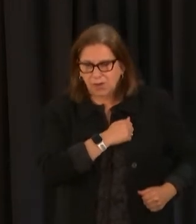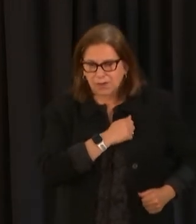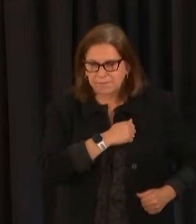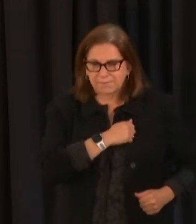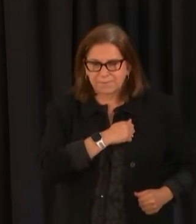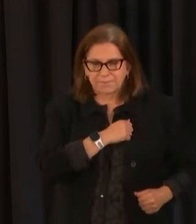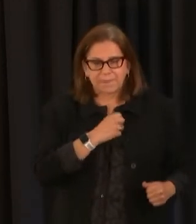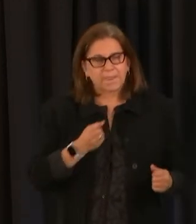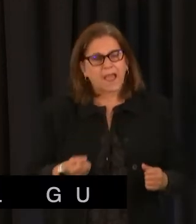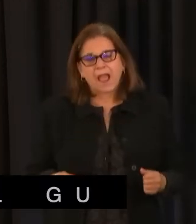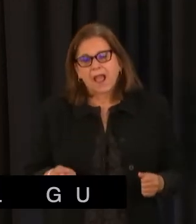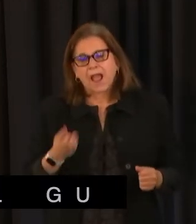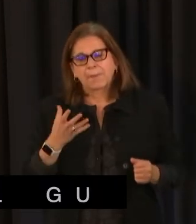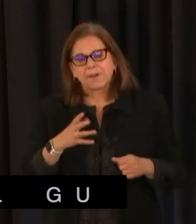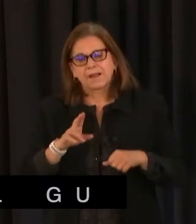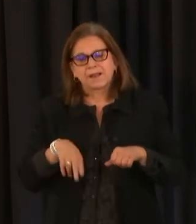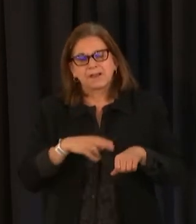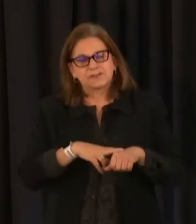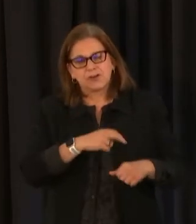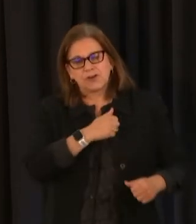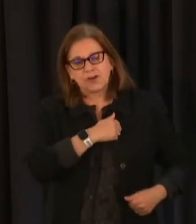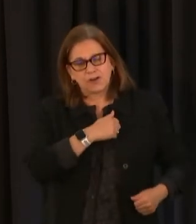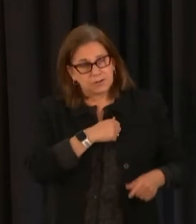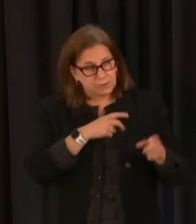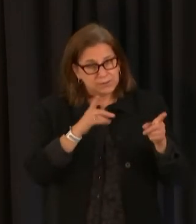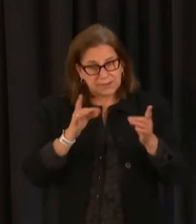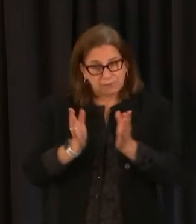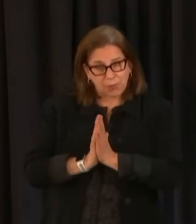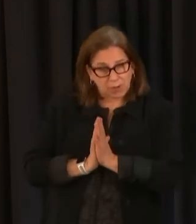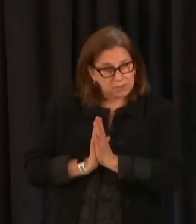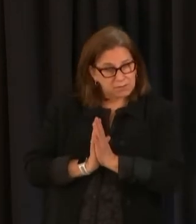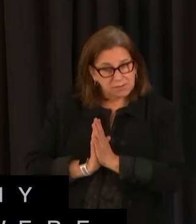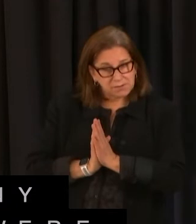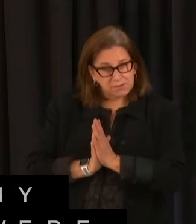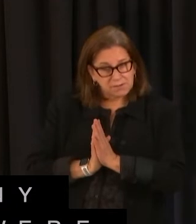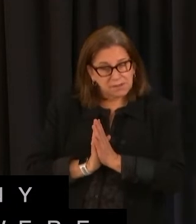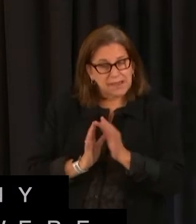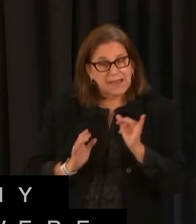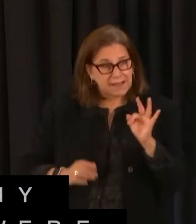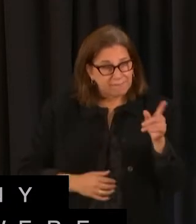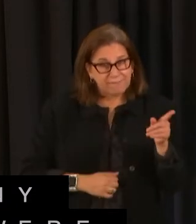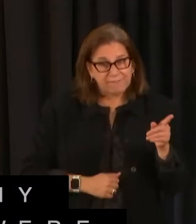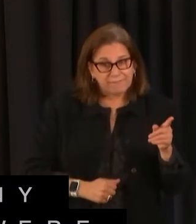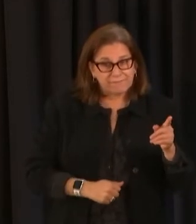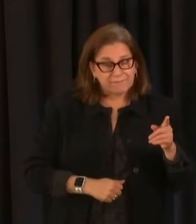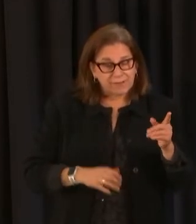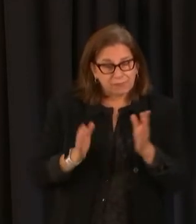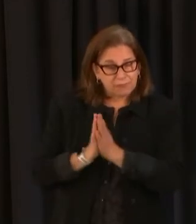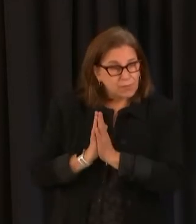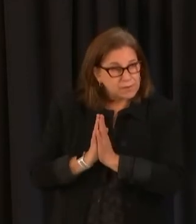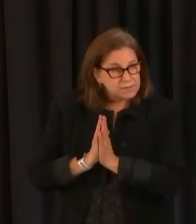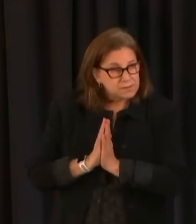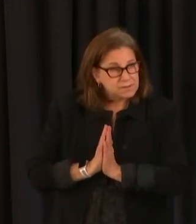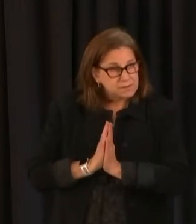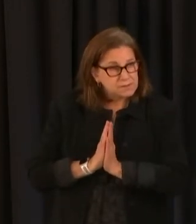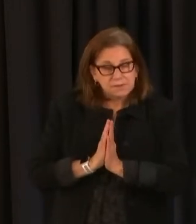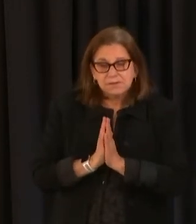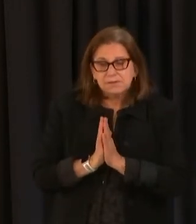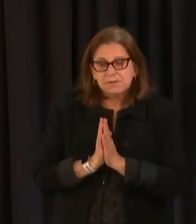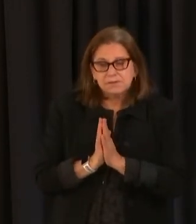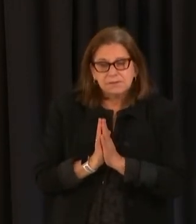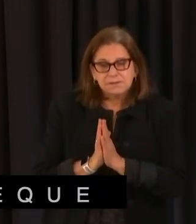Guard troops were requested? And if the request is still pending, isn't